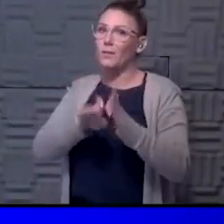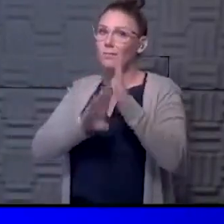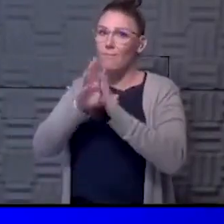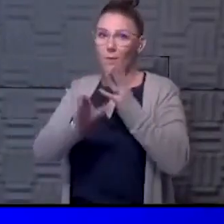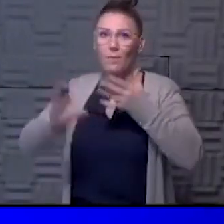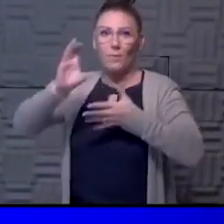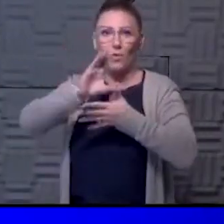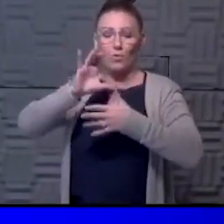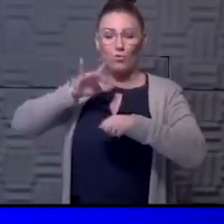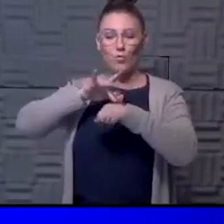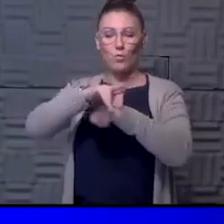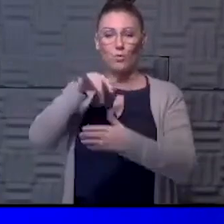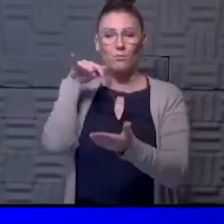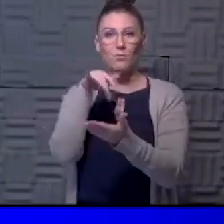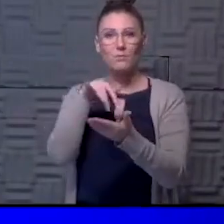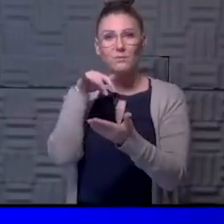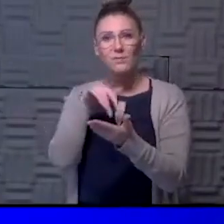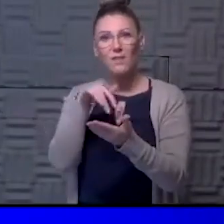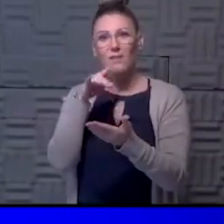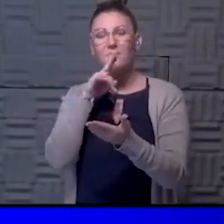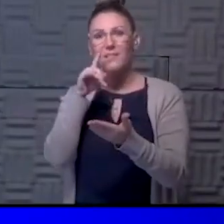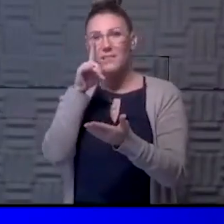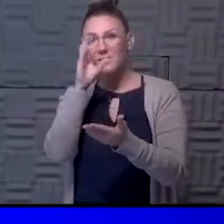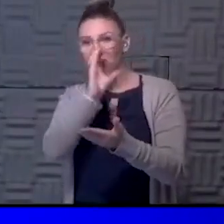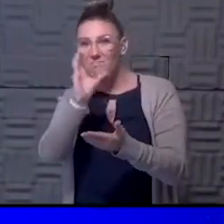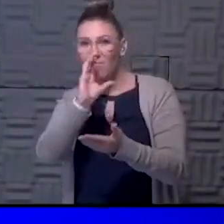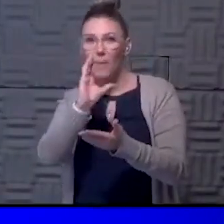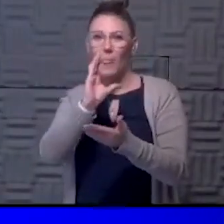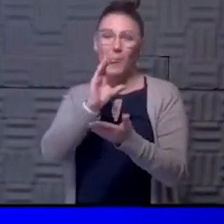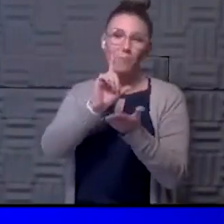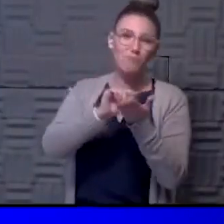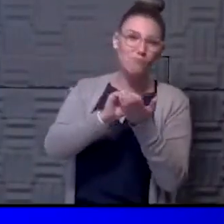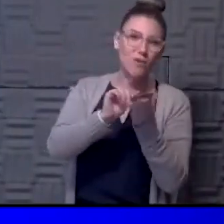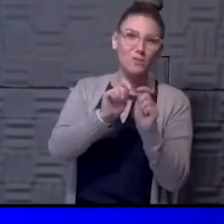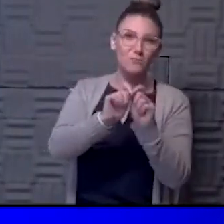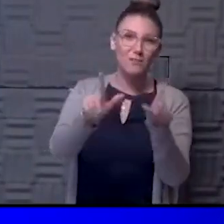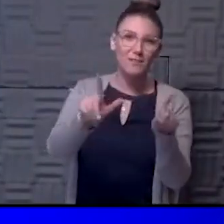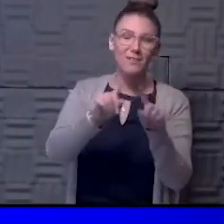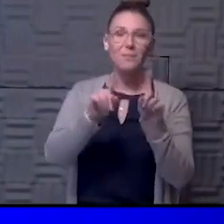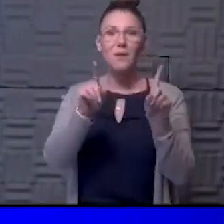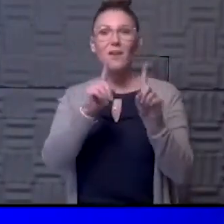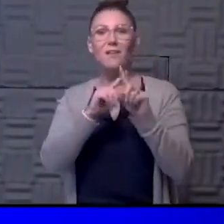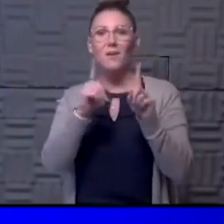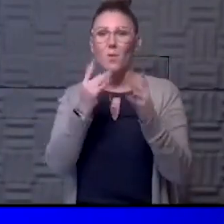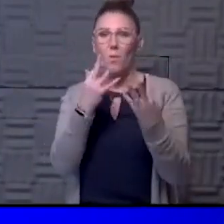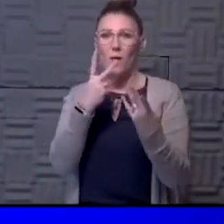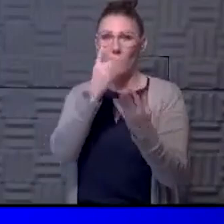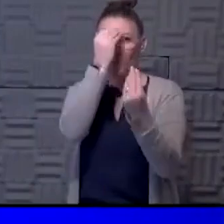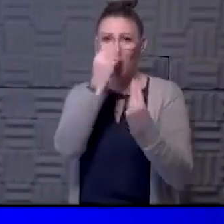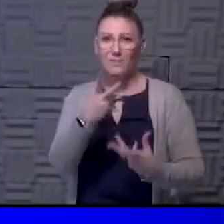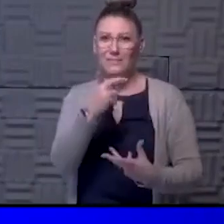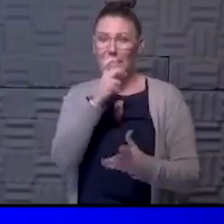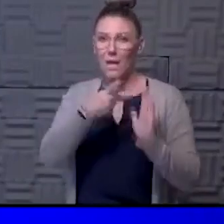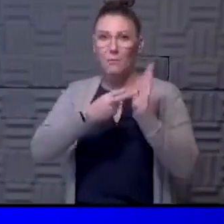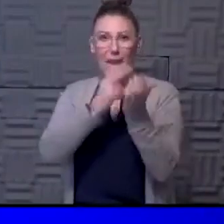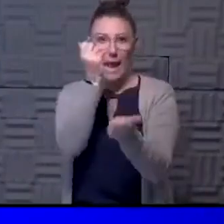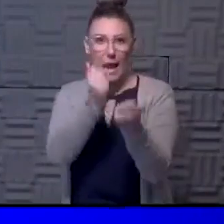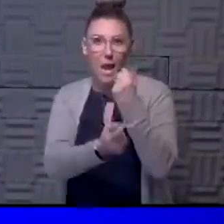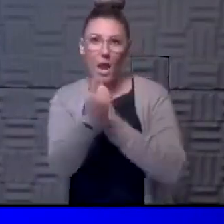early studies, they were looking at that. It sounds like the press release is there. We'll wait for the data, but it doesn't mean everybody in a nursing facility is